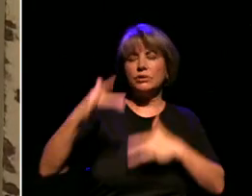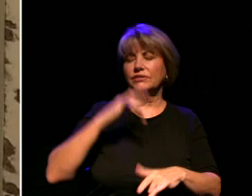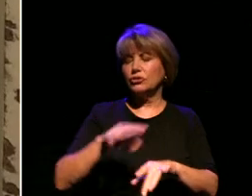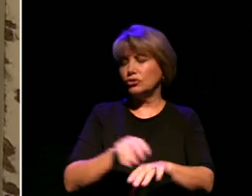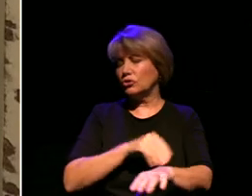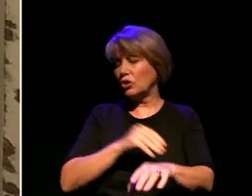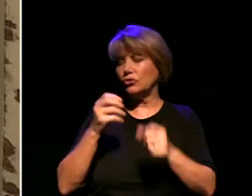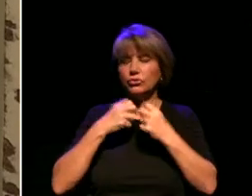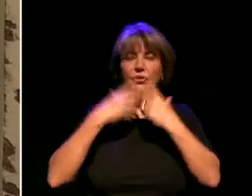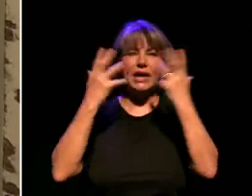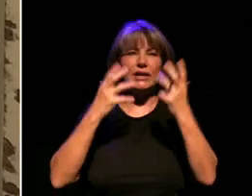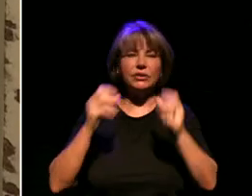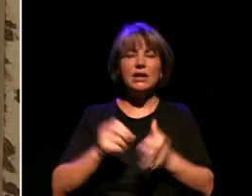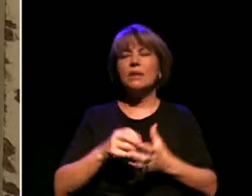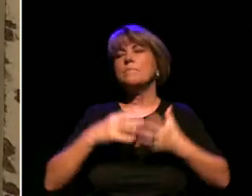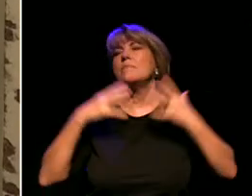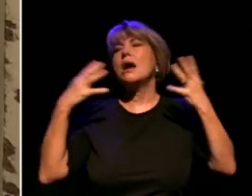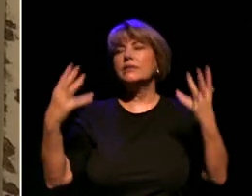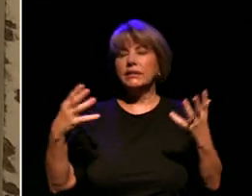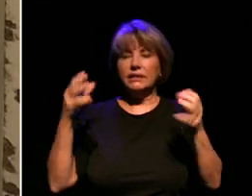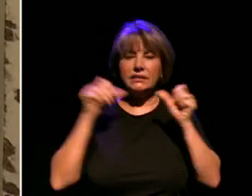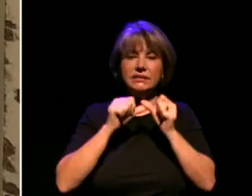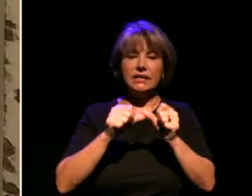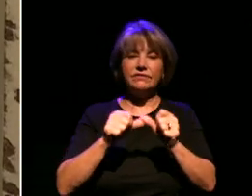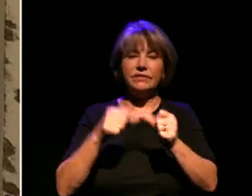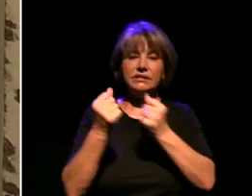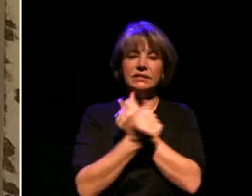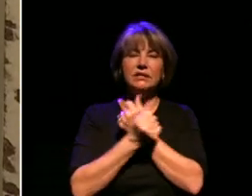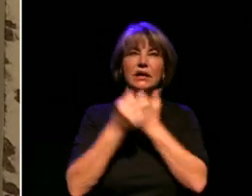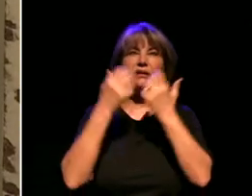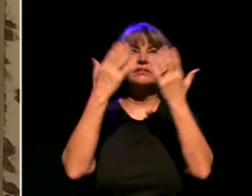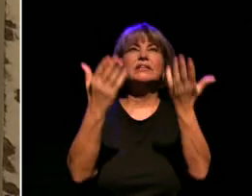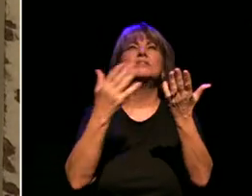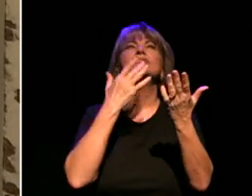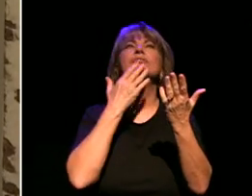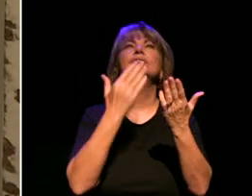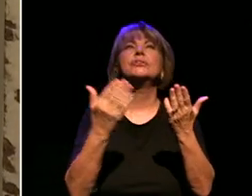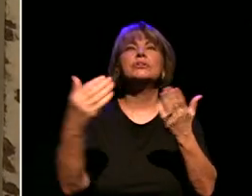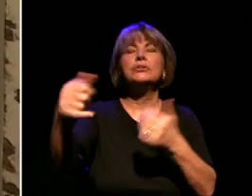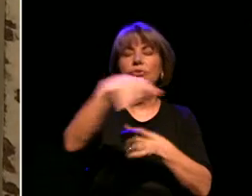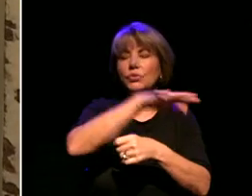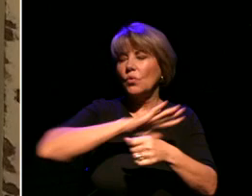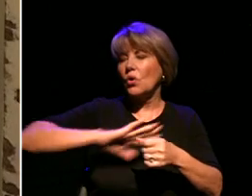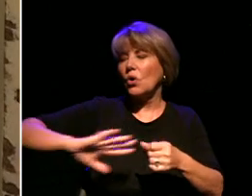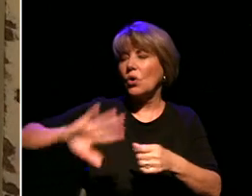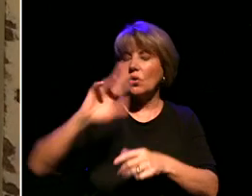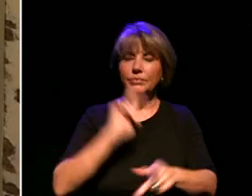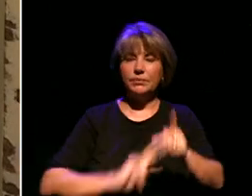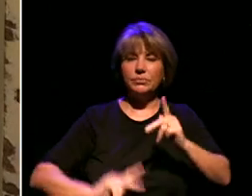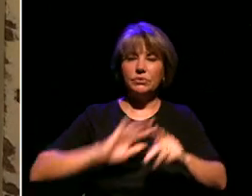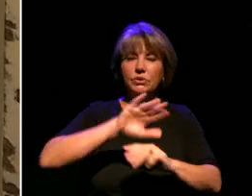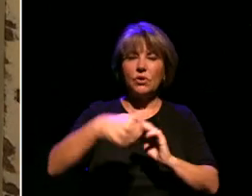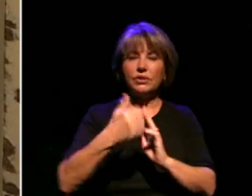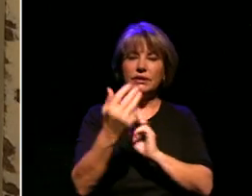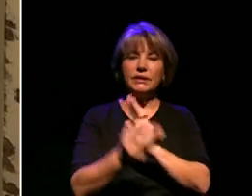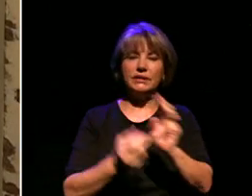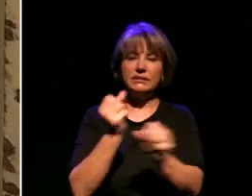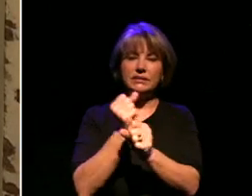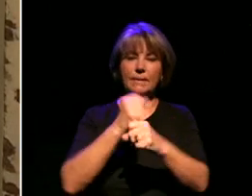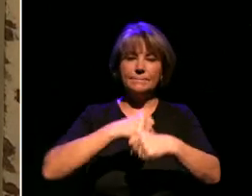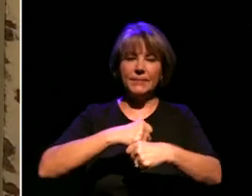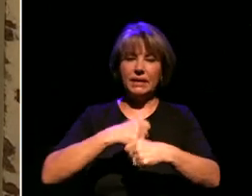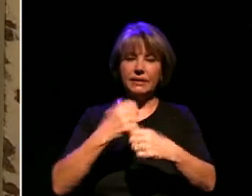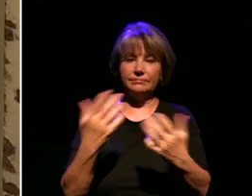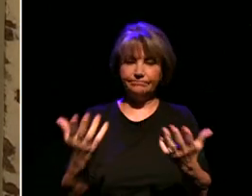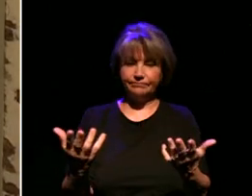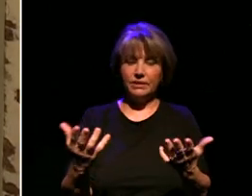and abounding in steadfast love. The Lord is good to all, and his mercy is over all that he has made. When we do this, when we get